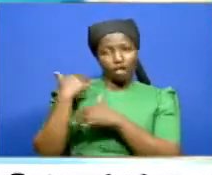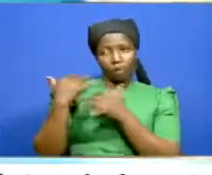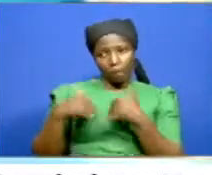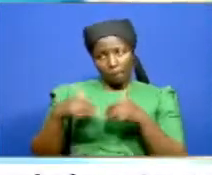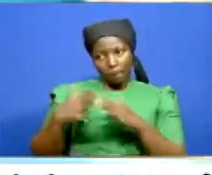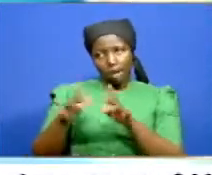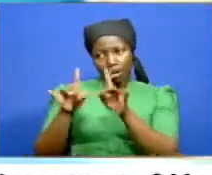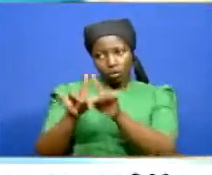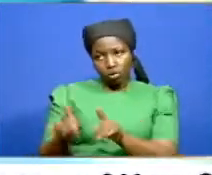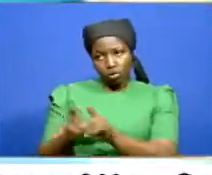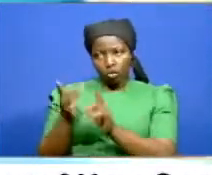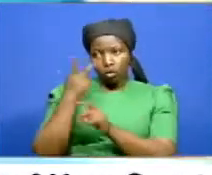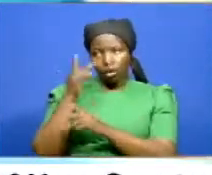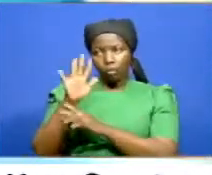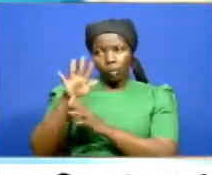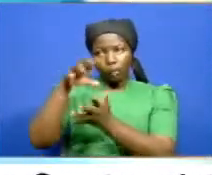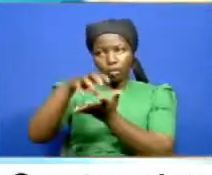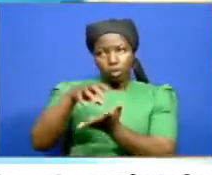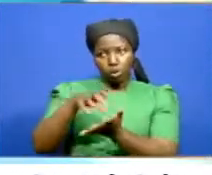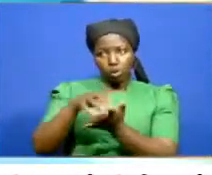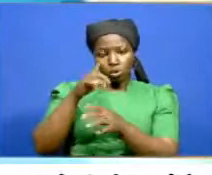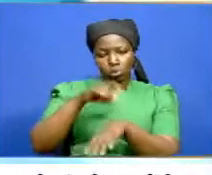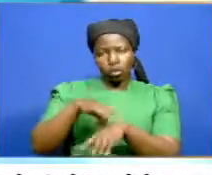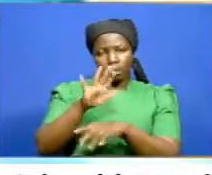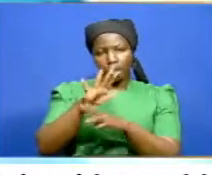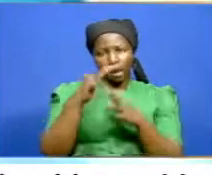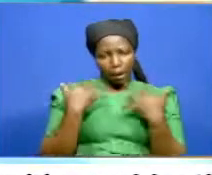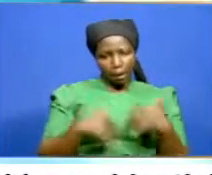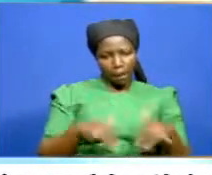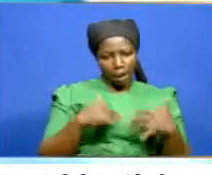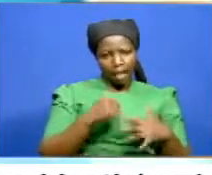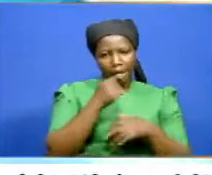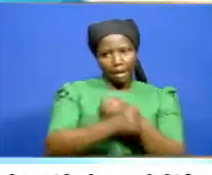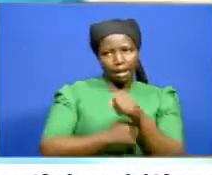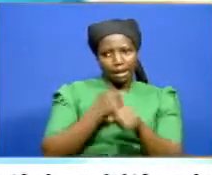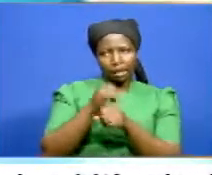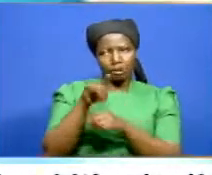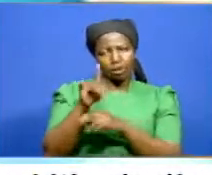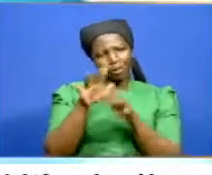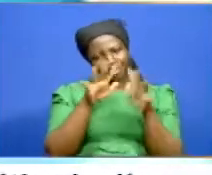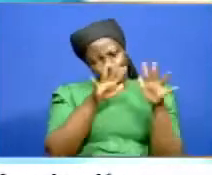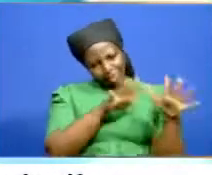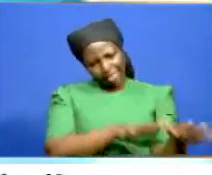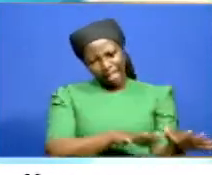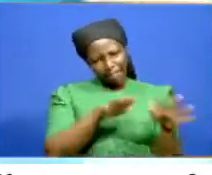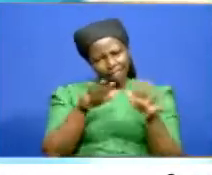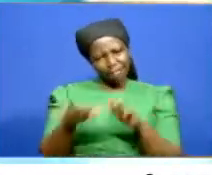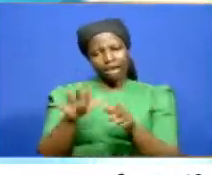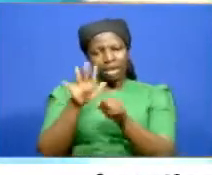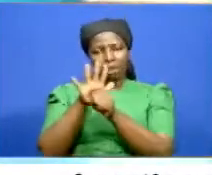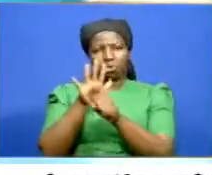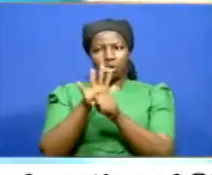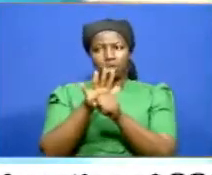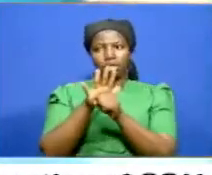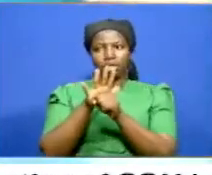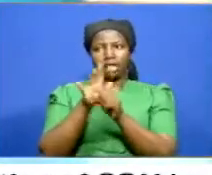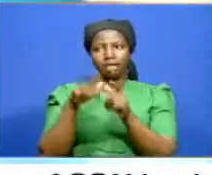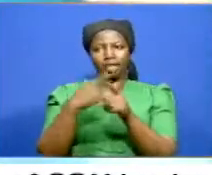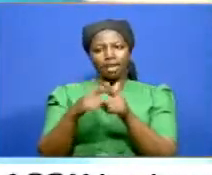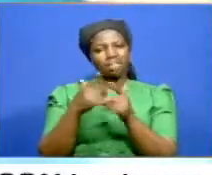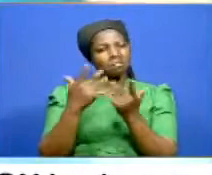in. I mean, during the playing years, they actually first went through a lot, and they left the